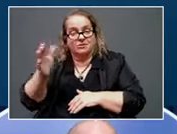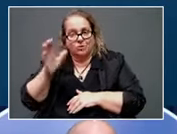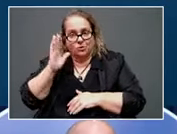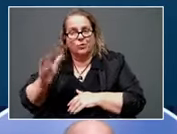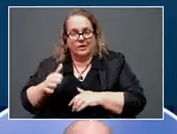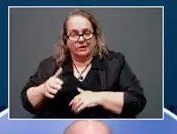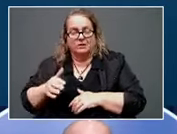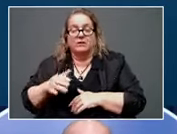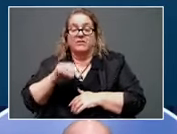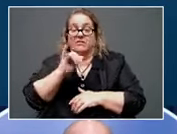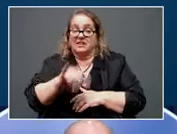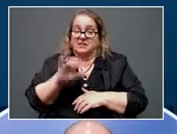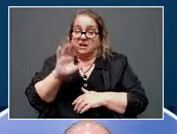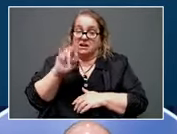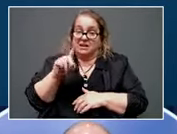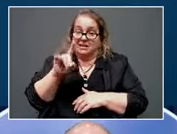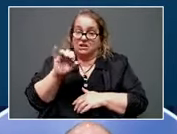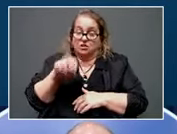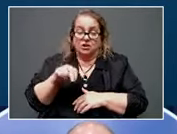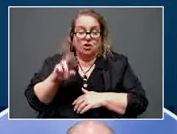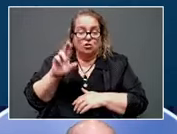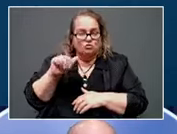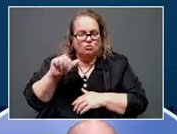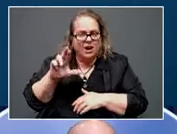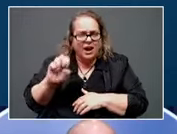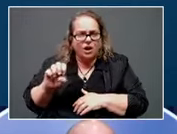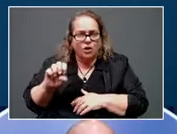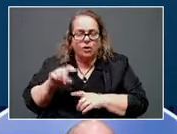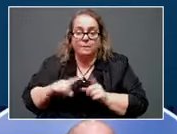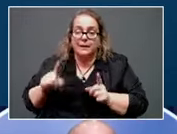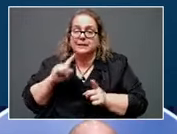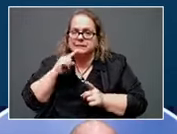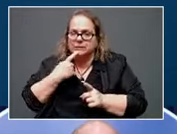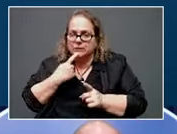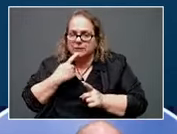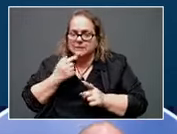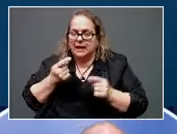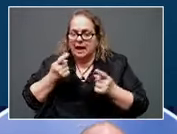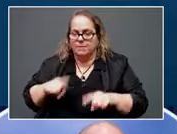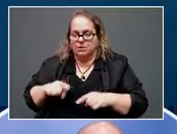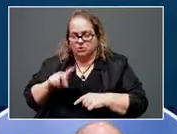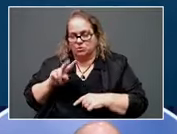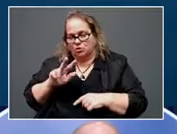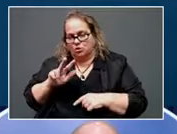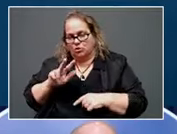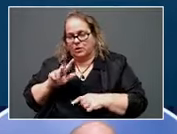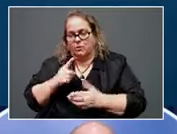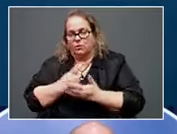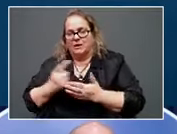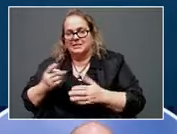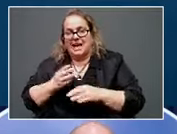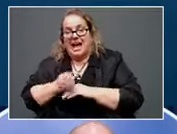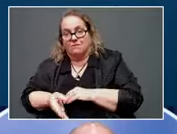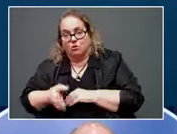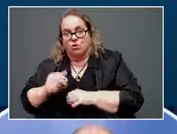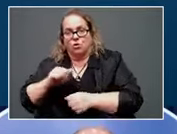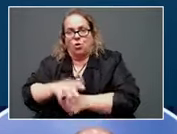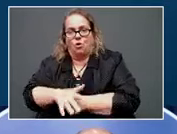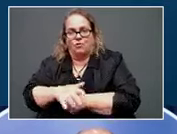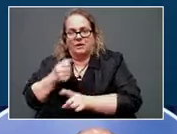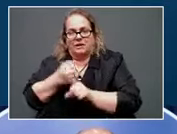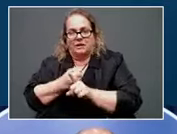serious. It occurs about 2 to 6 weeks after the COVID-19 infection itself. It can occur after mild or